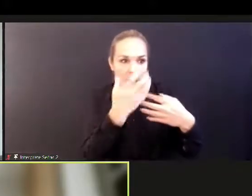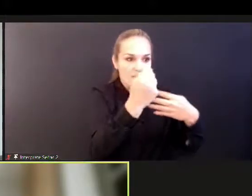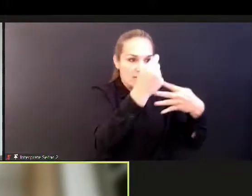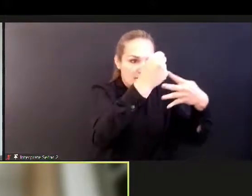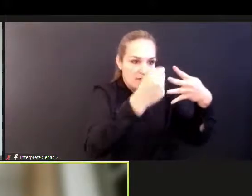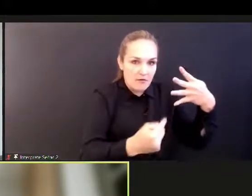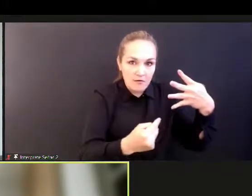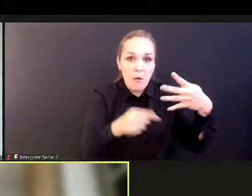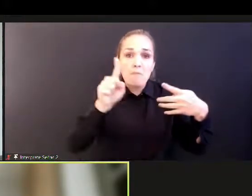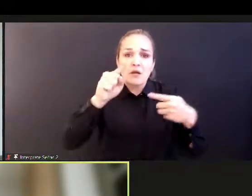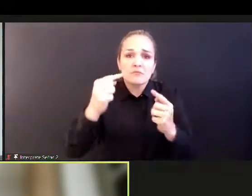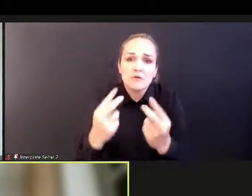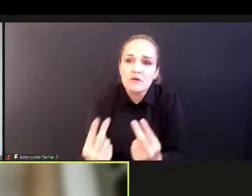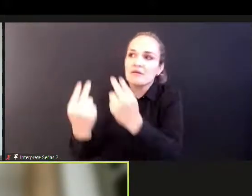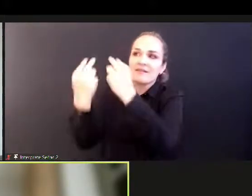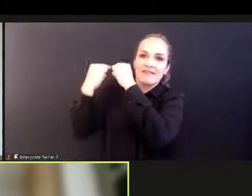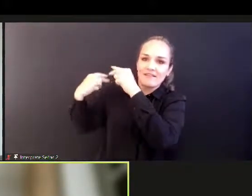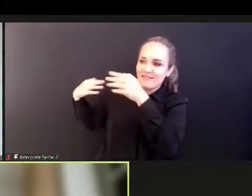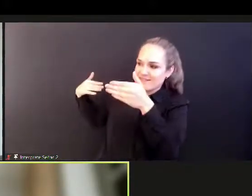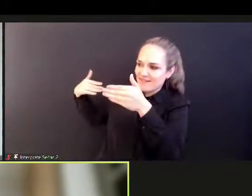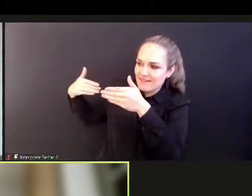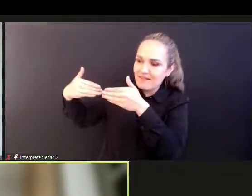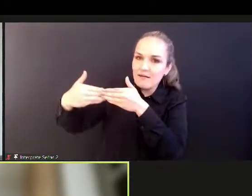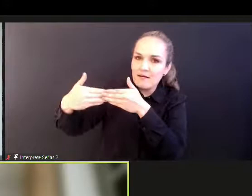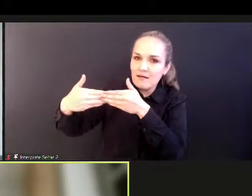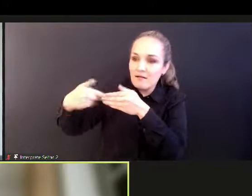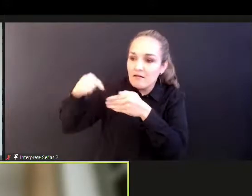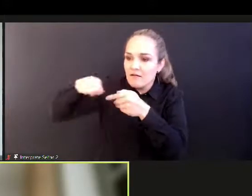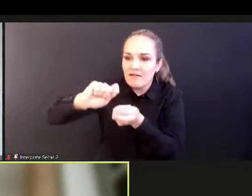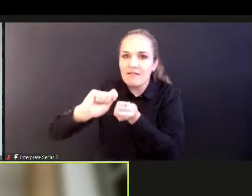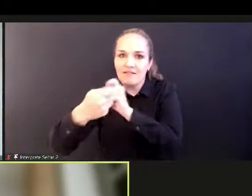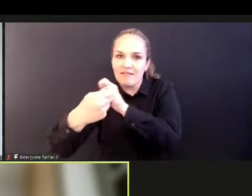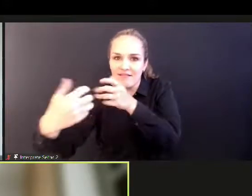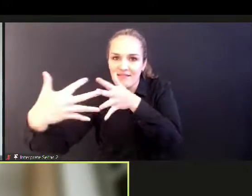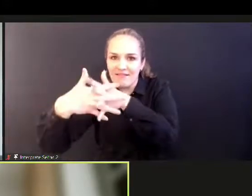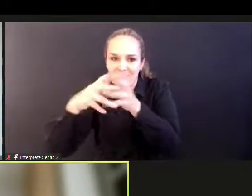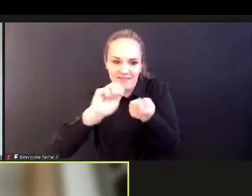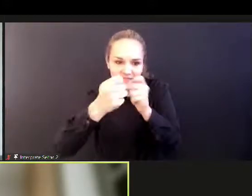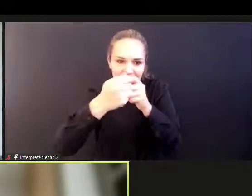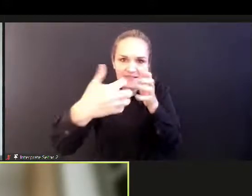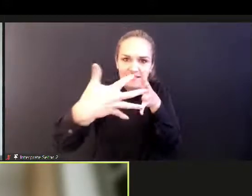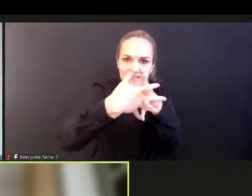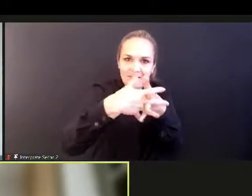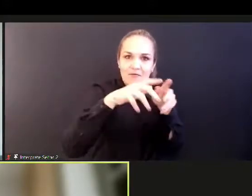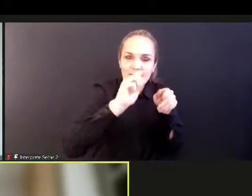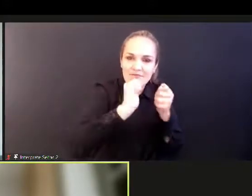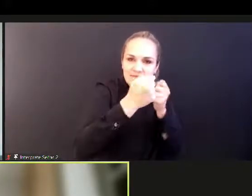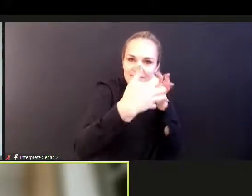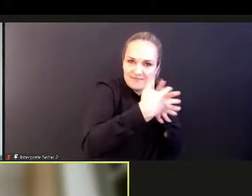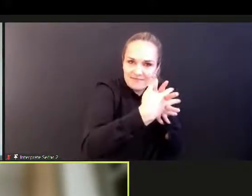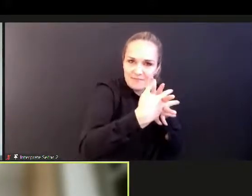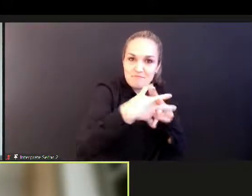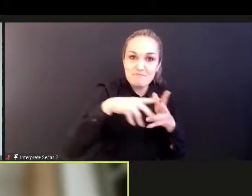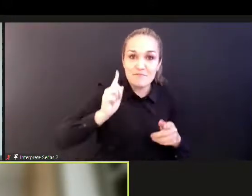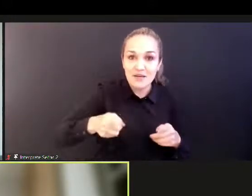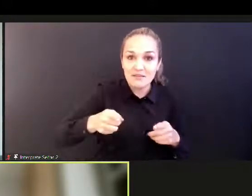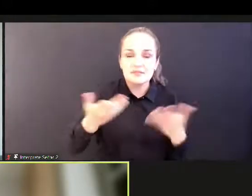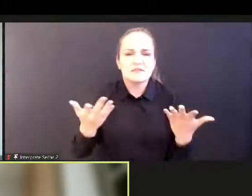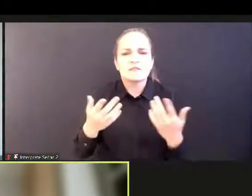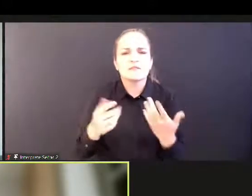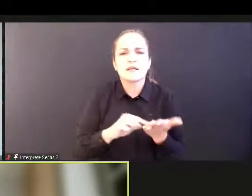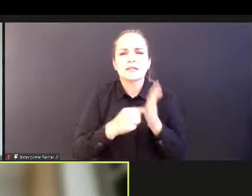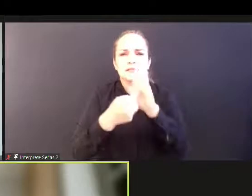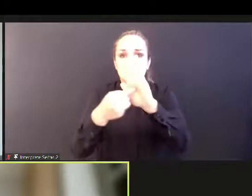evidence on what governments are doing in this region, largely they're very facilitative. Most of them have some sort of national strategies